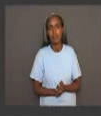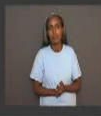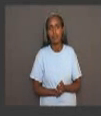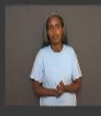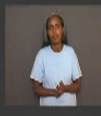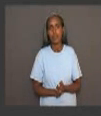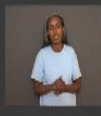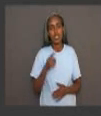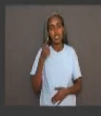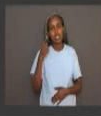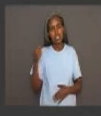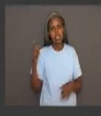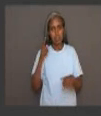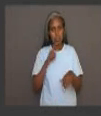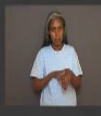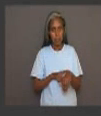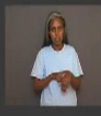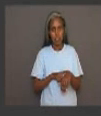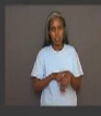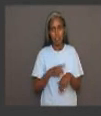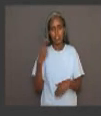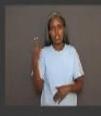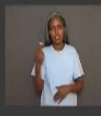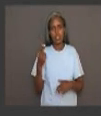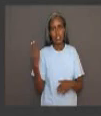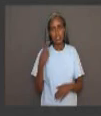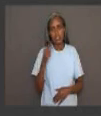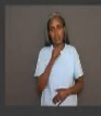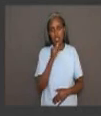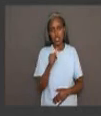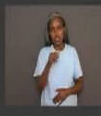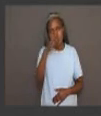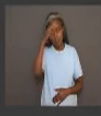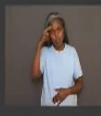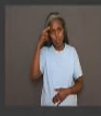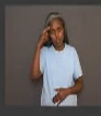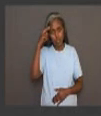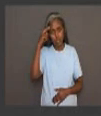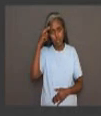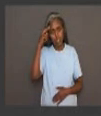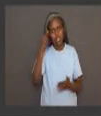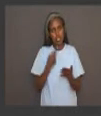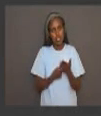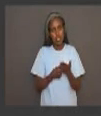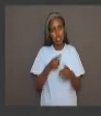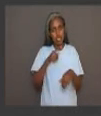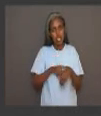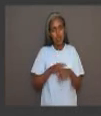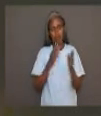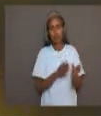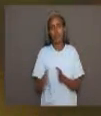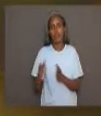It is sometimes inefficient because of the amount of time it takes to